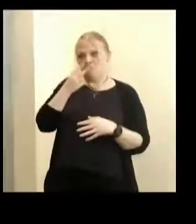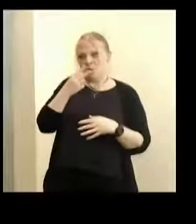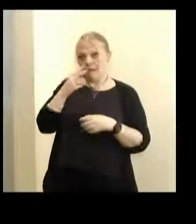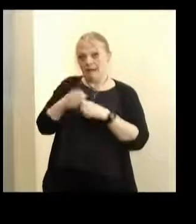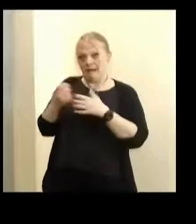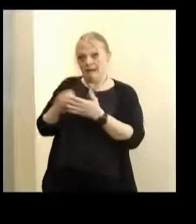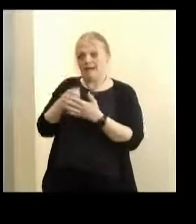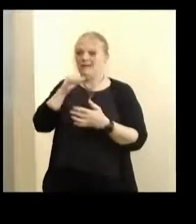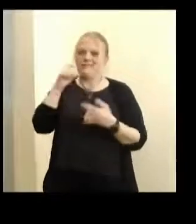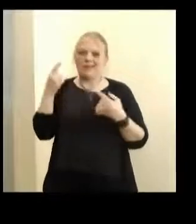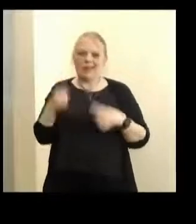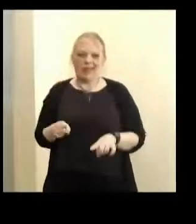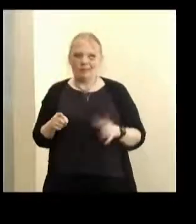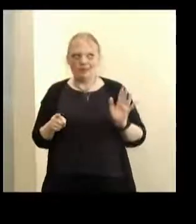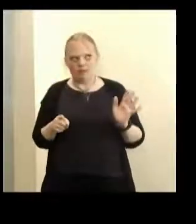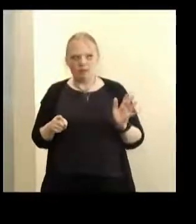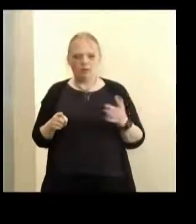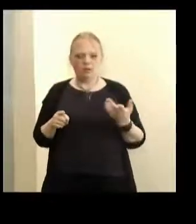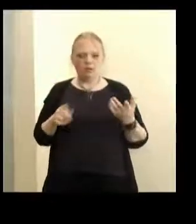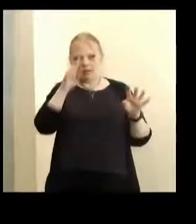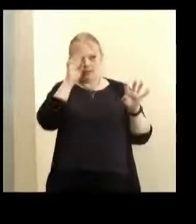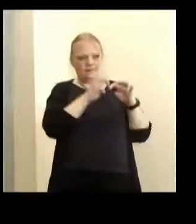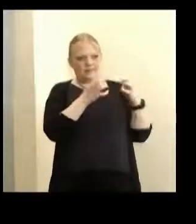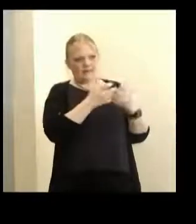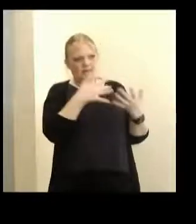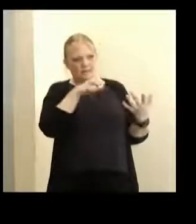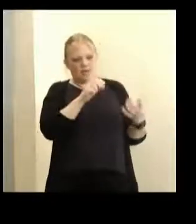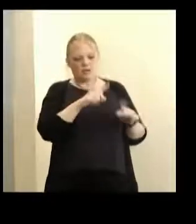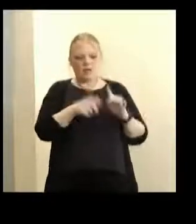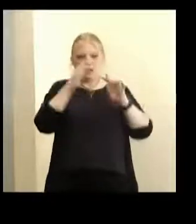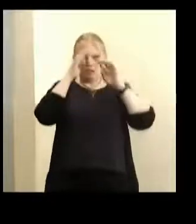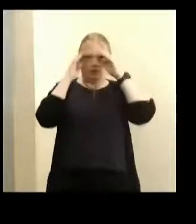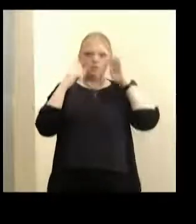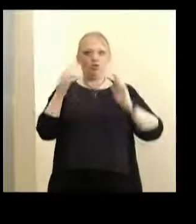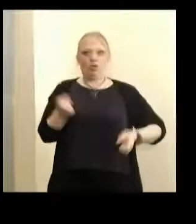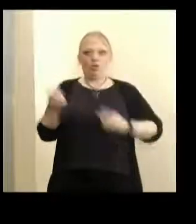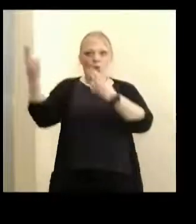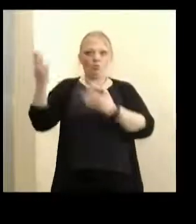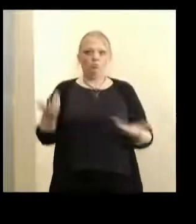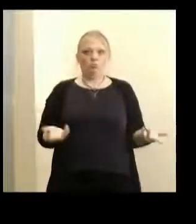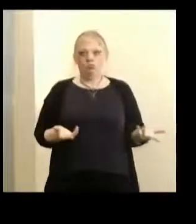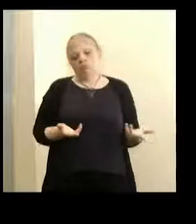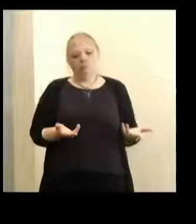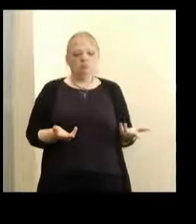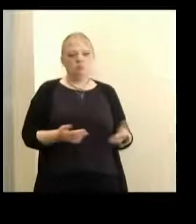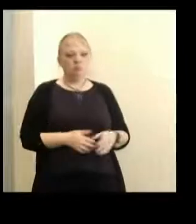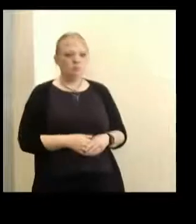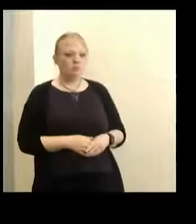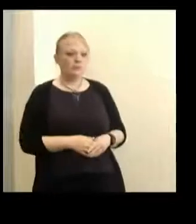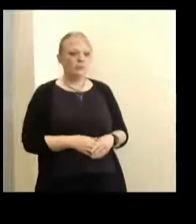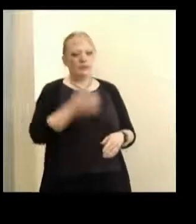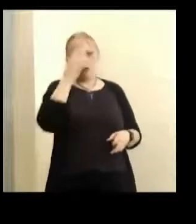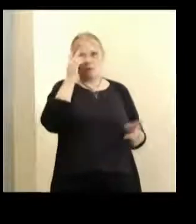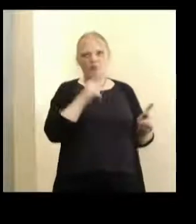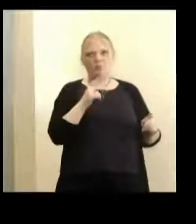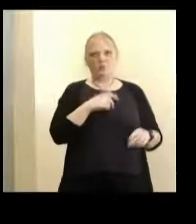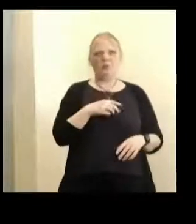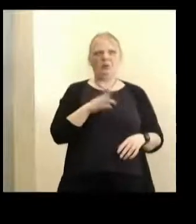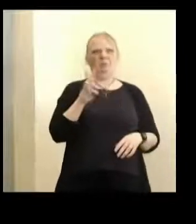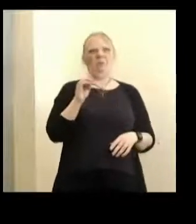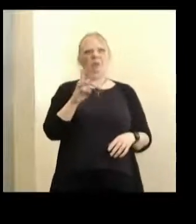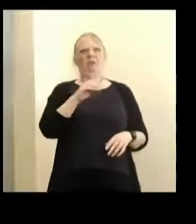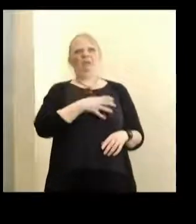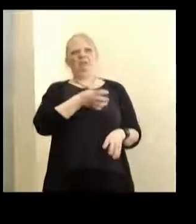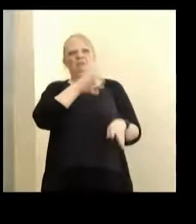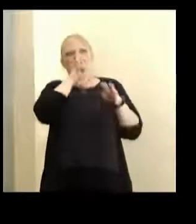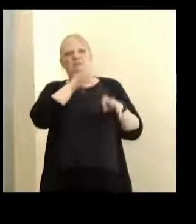doesn't happen, at least to the stadium issue that we've dealt with, you get tossed. So I know people are like, wow, that's pretty strict, but